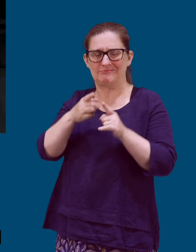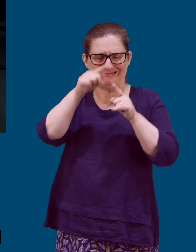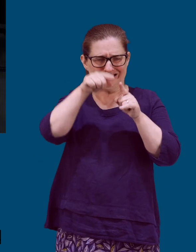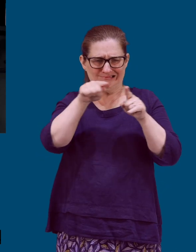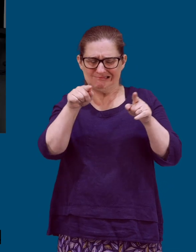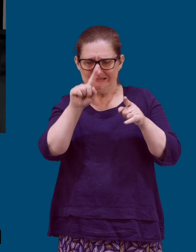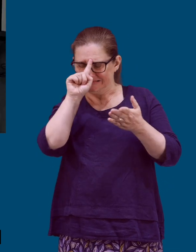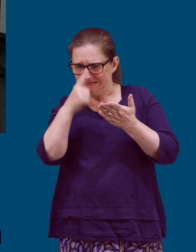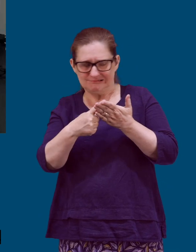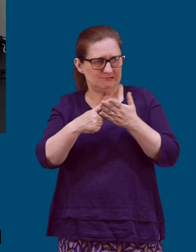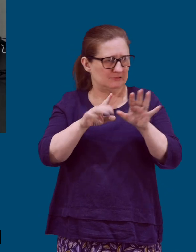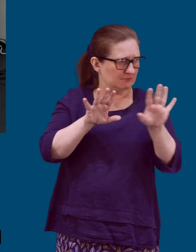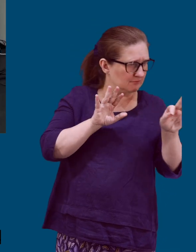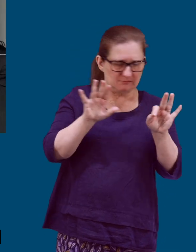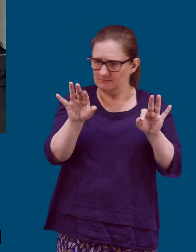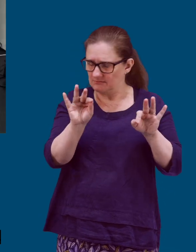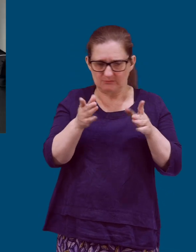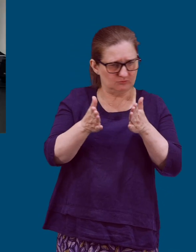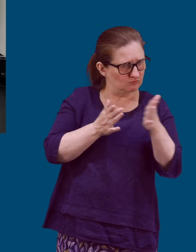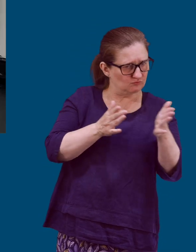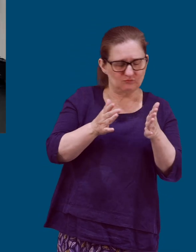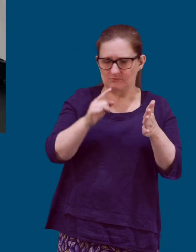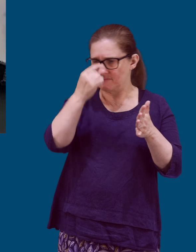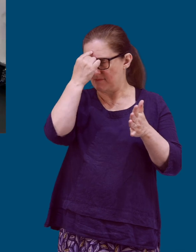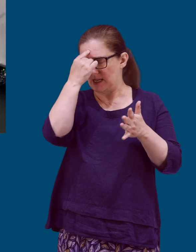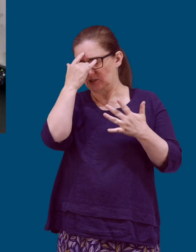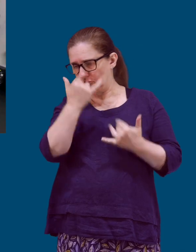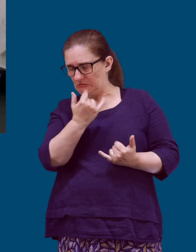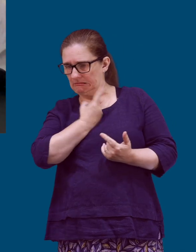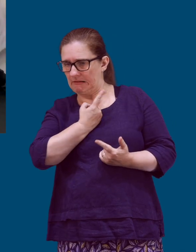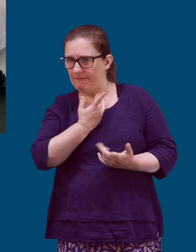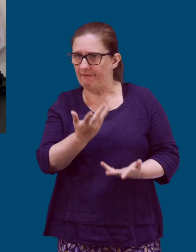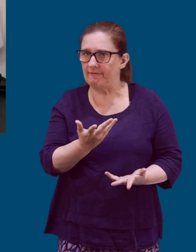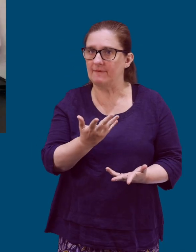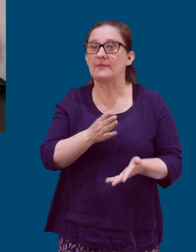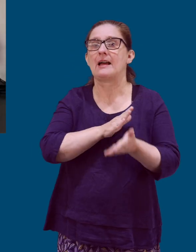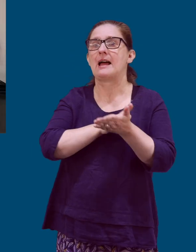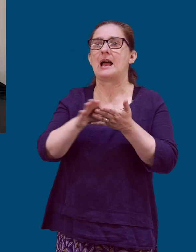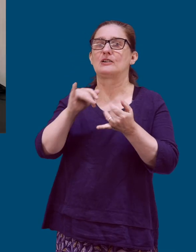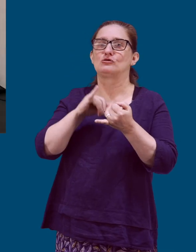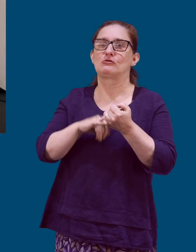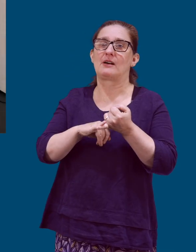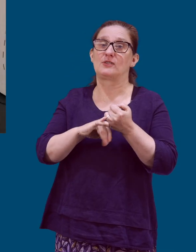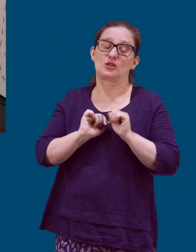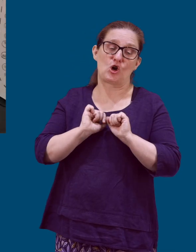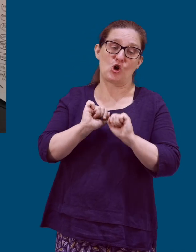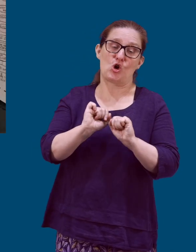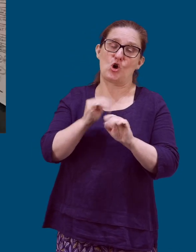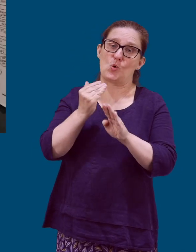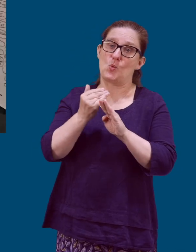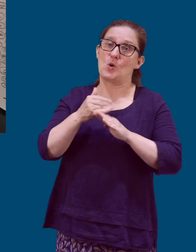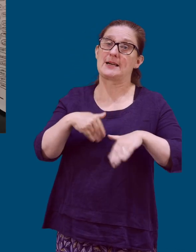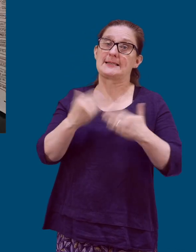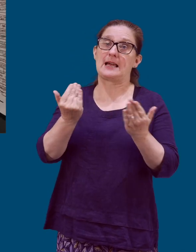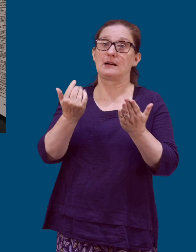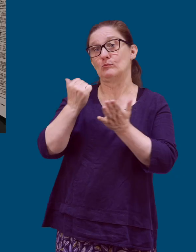of a body-mind checking in with itself. Specifically, they illustrate Helen Stratford's workday. They are printed in